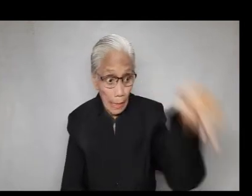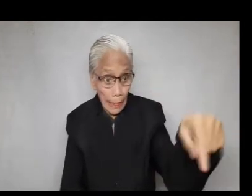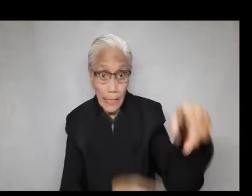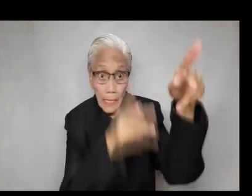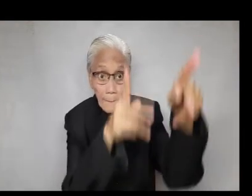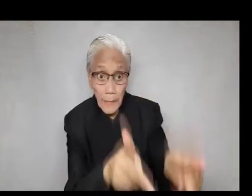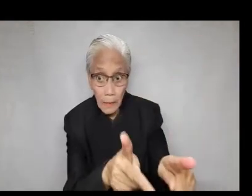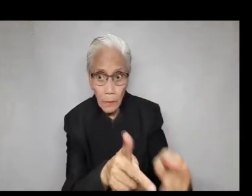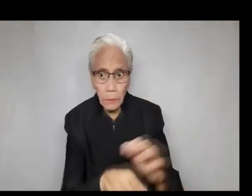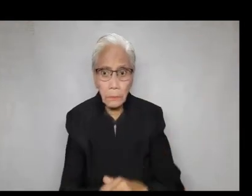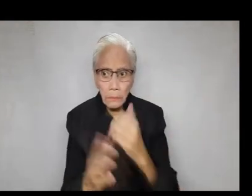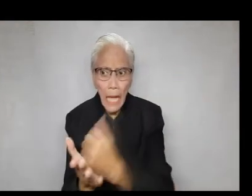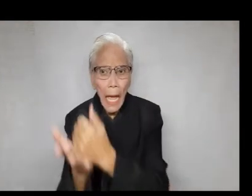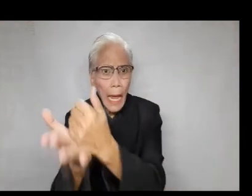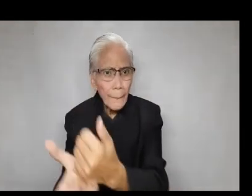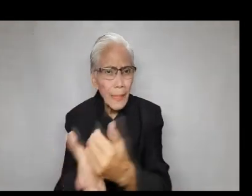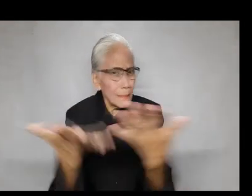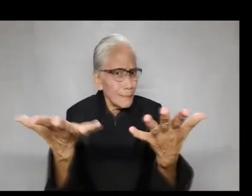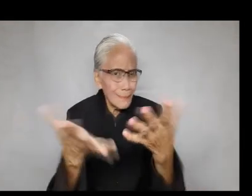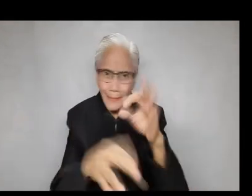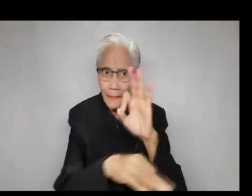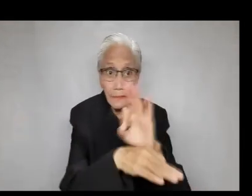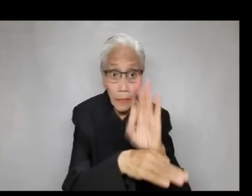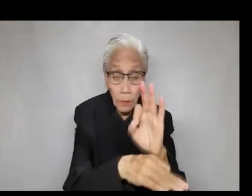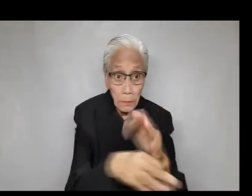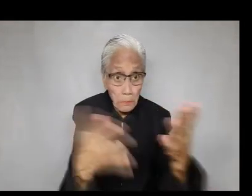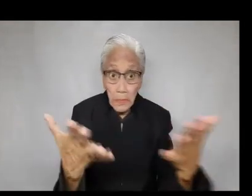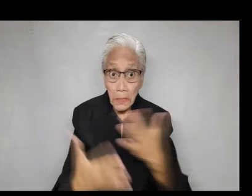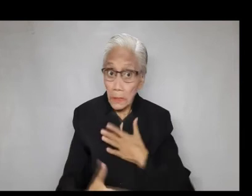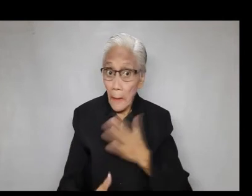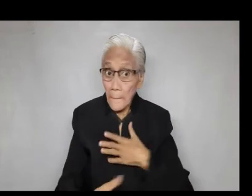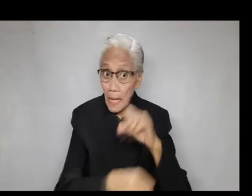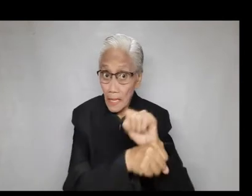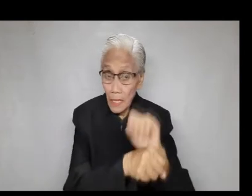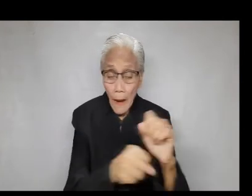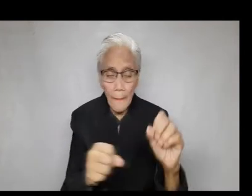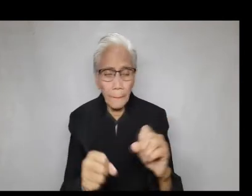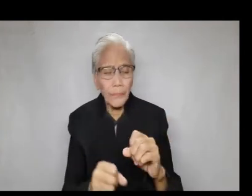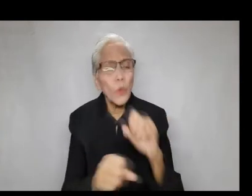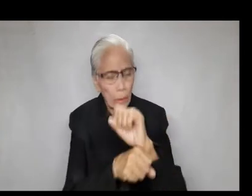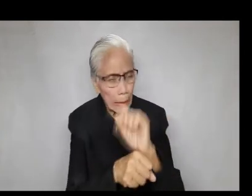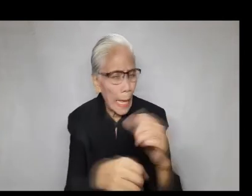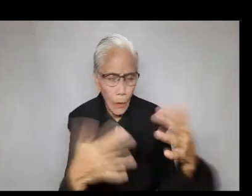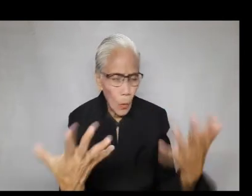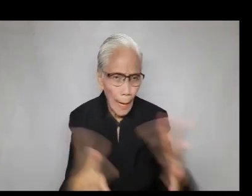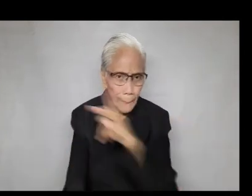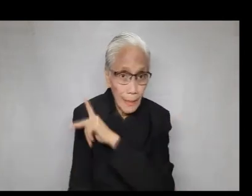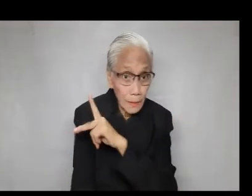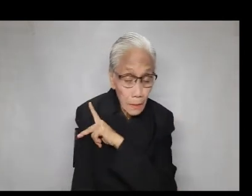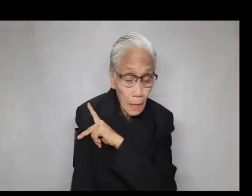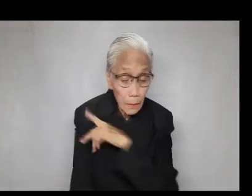no particular interest in or concern for the persons. Helping is